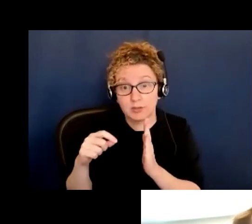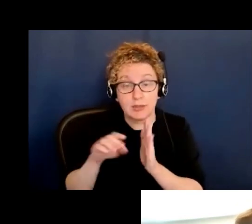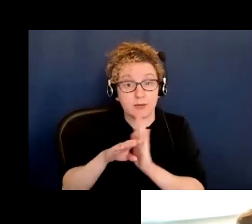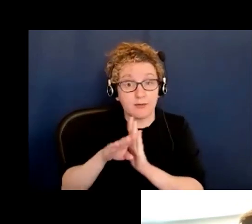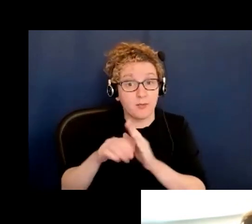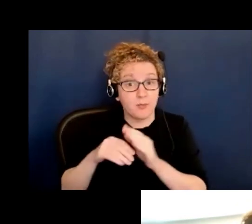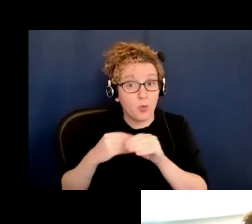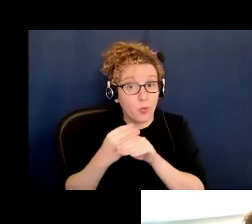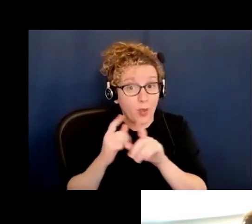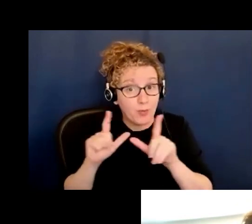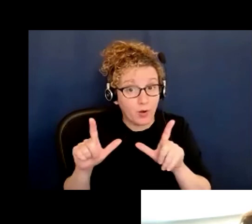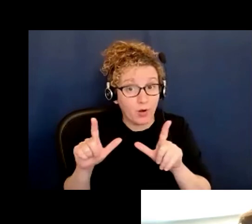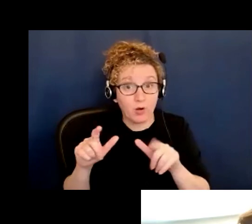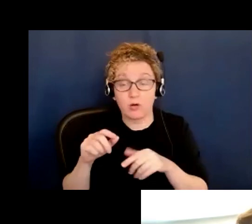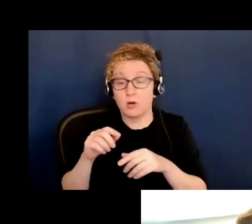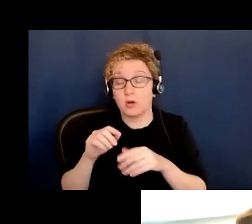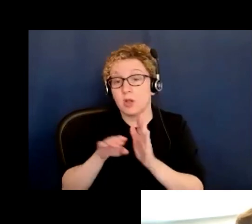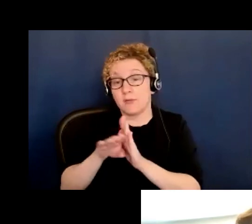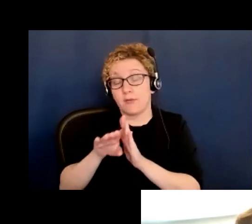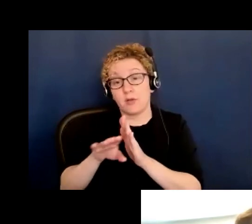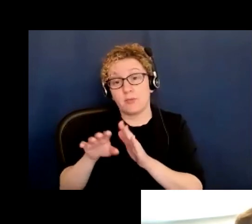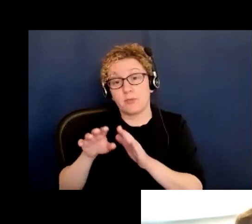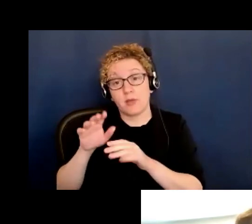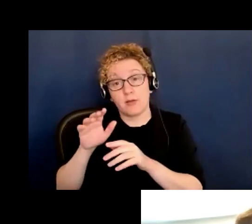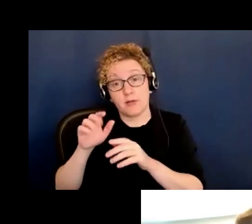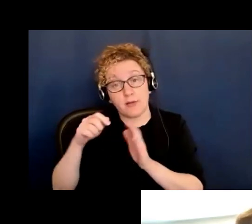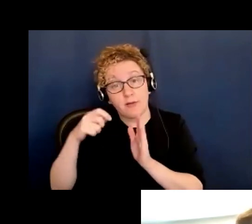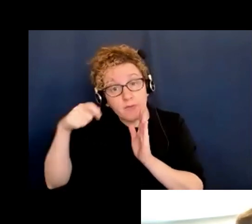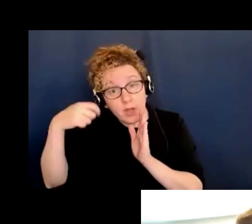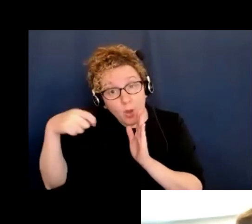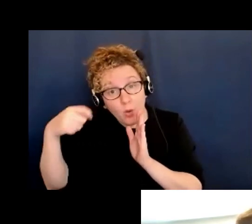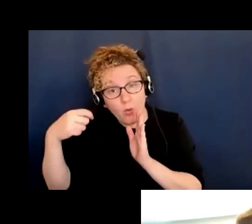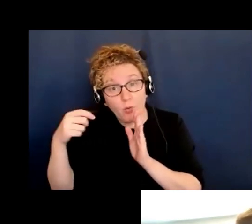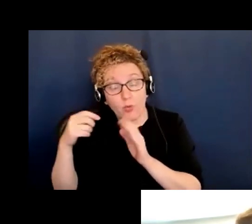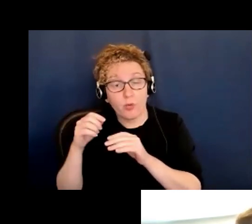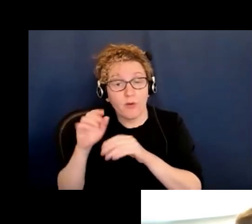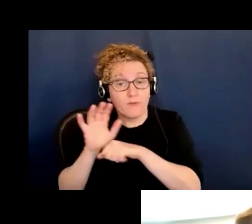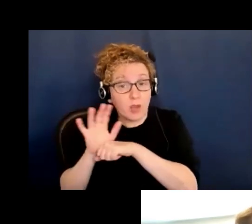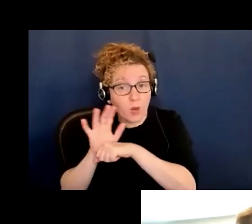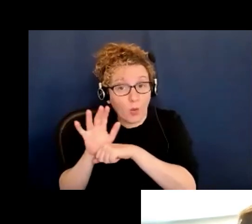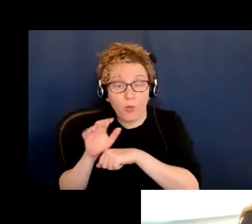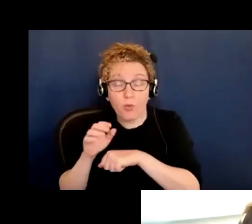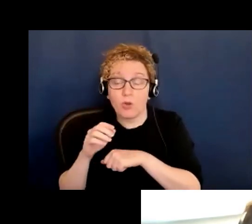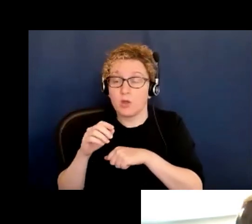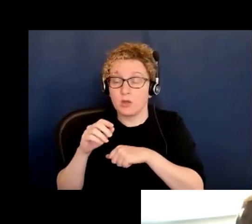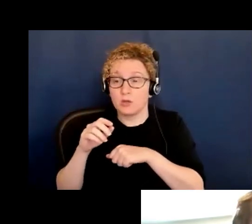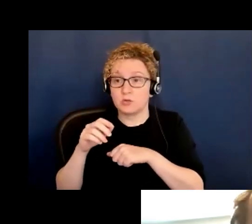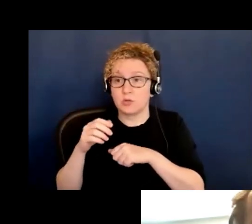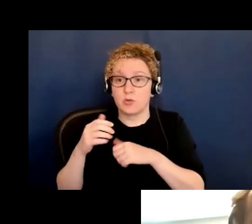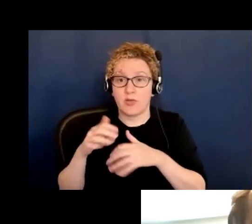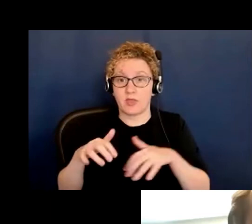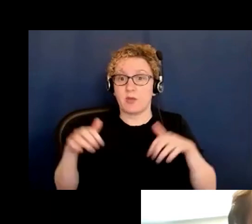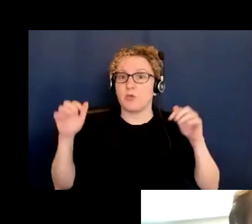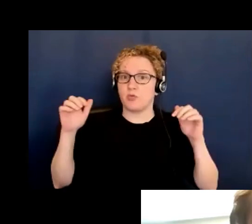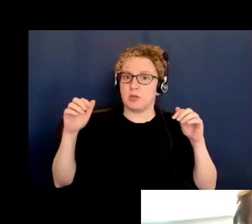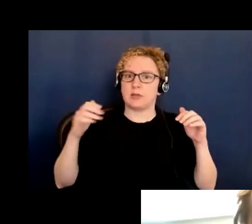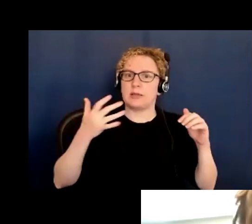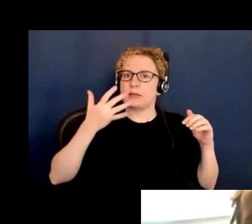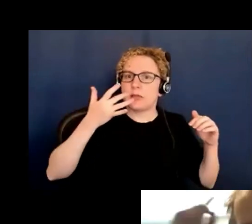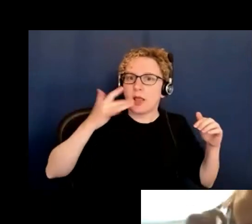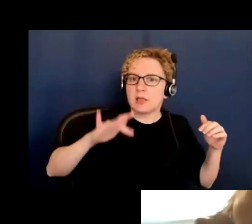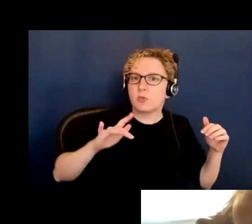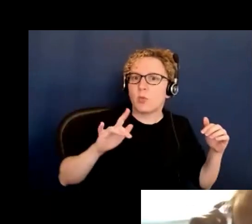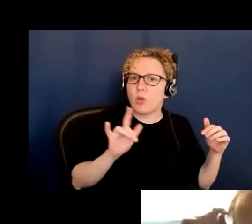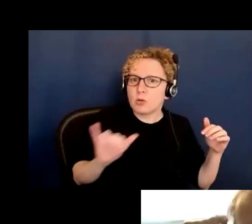video that's done professionally by the audience, by the community, as a way of tasting what this is like. Yeah,